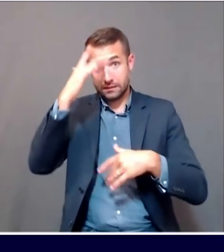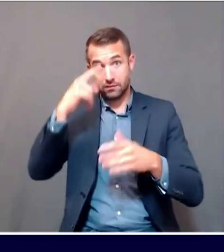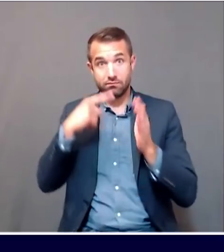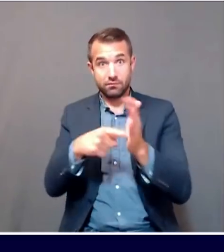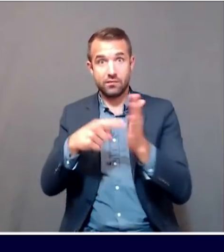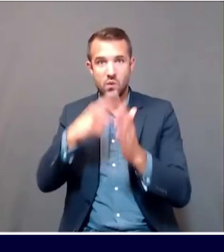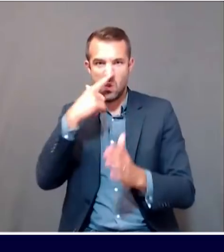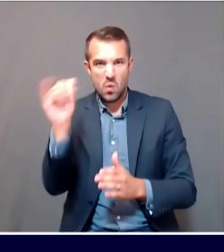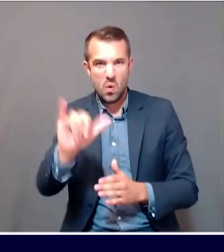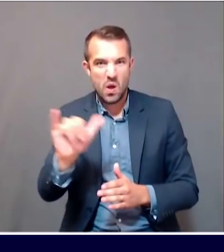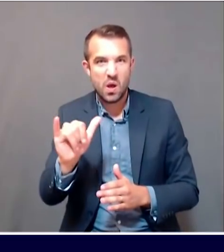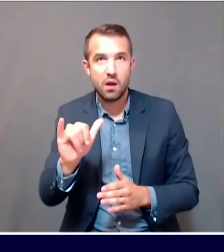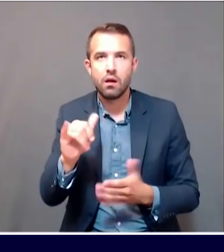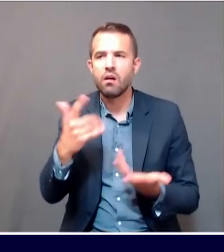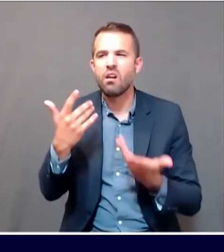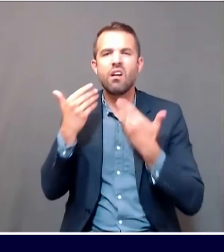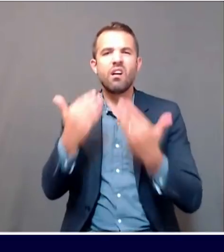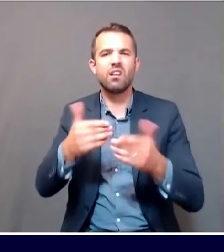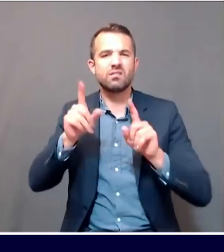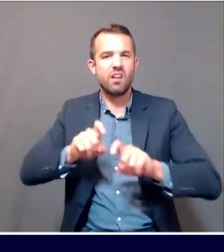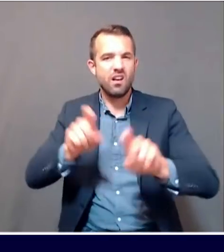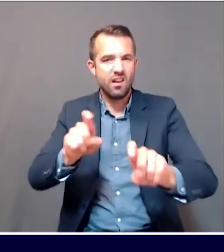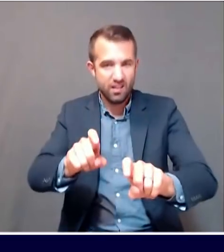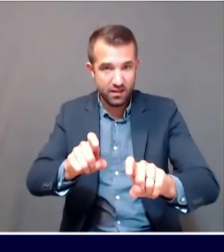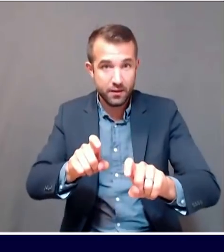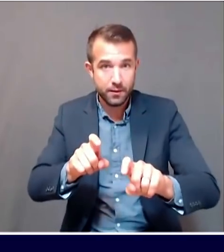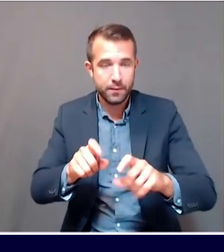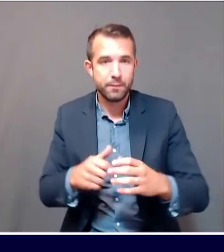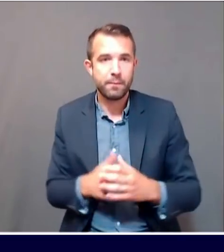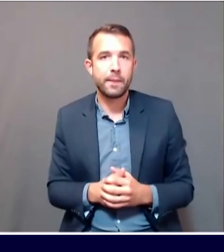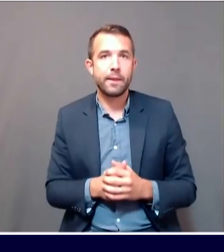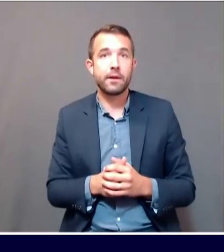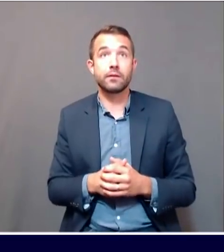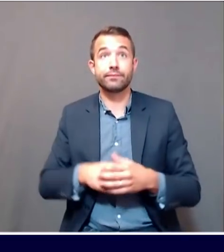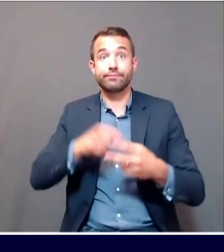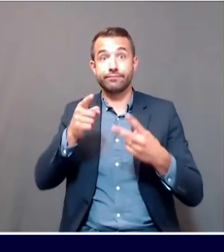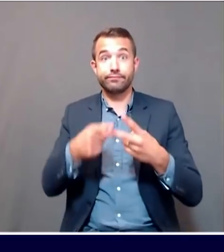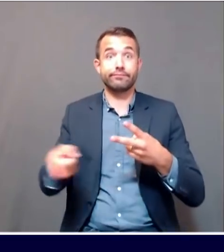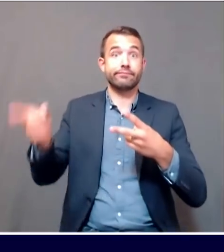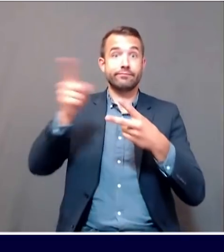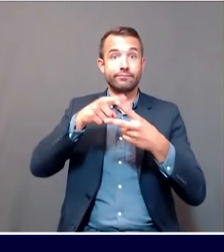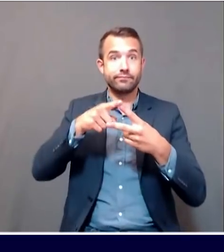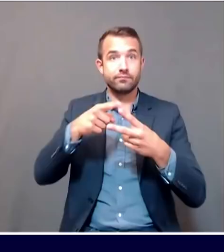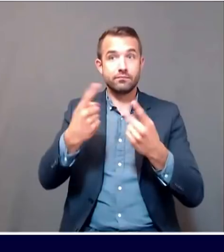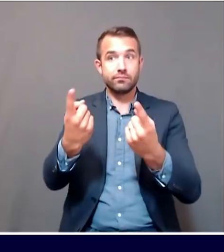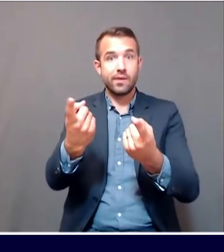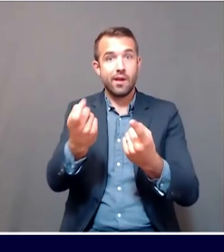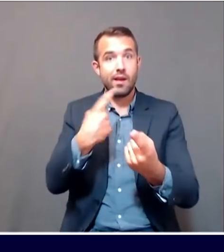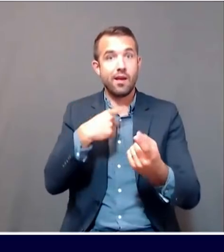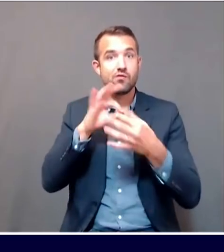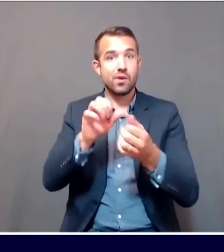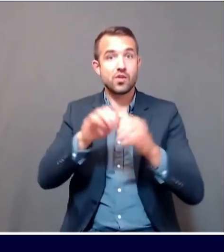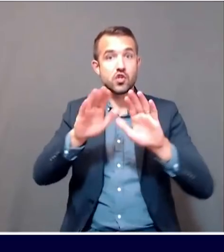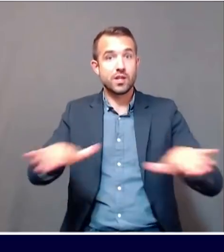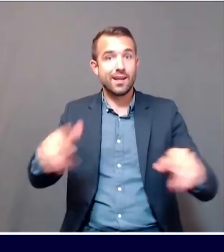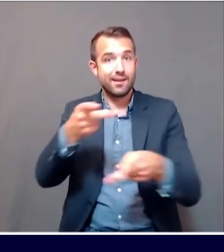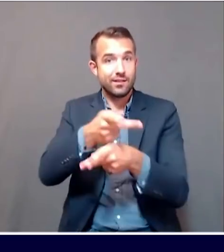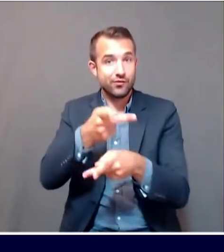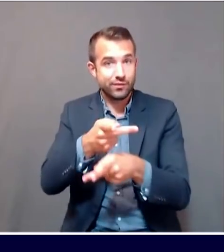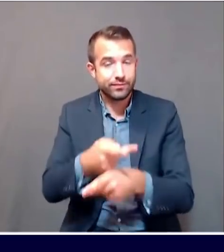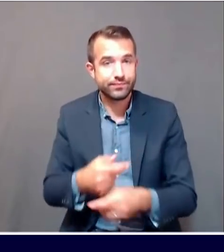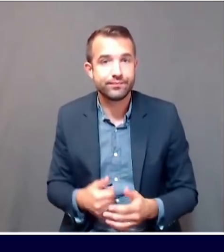testing. Your former question, Patrick, was about daycare centers. Really what this is a recognition